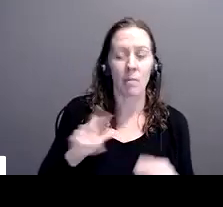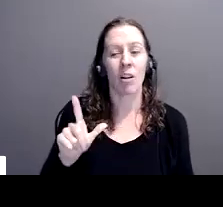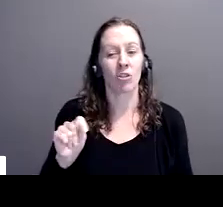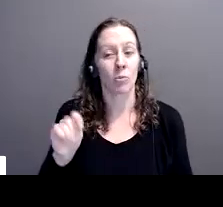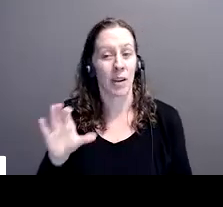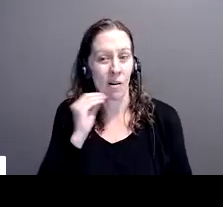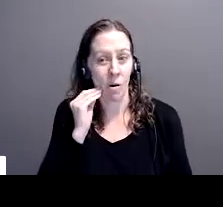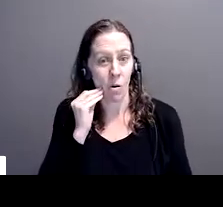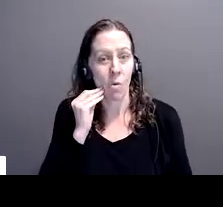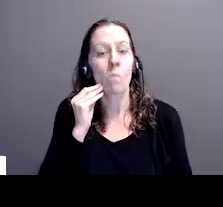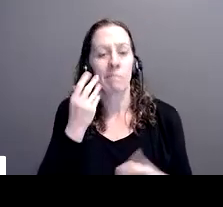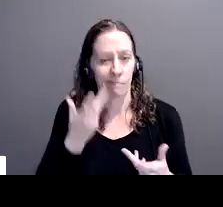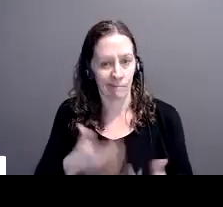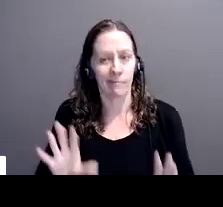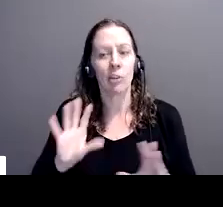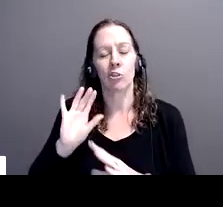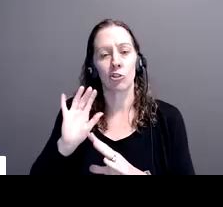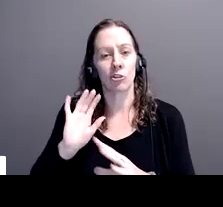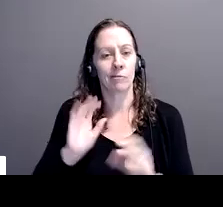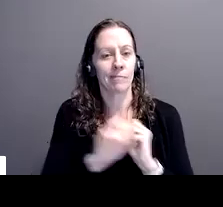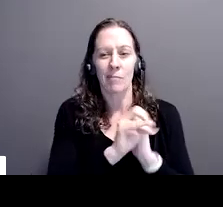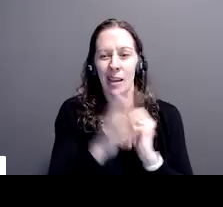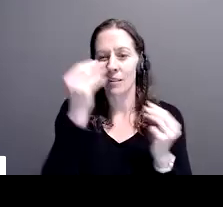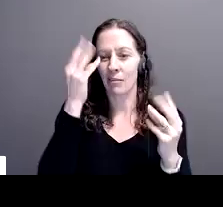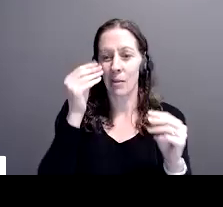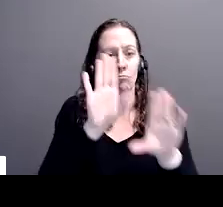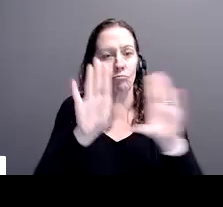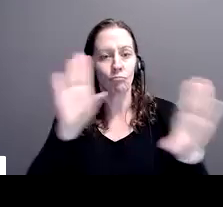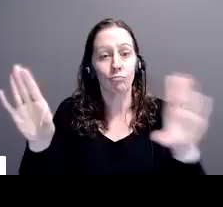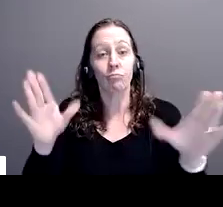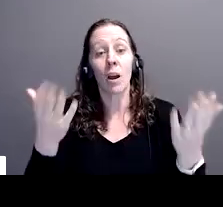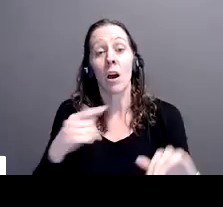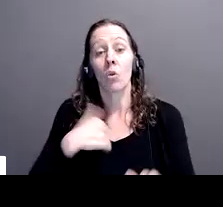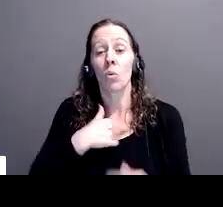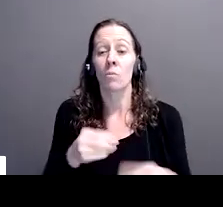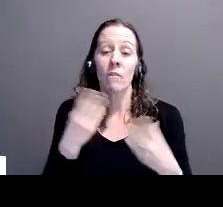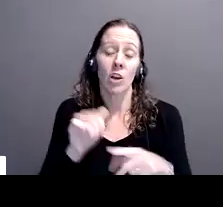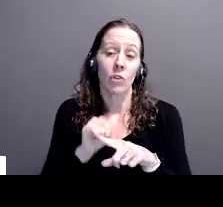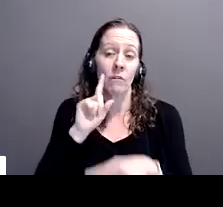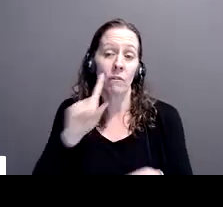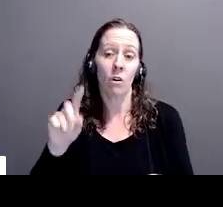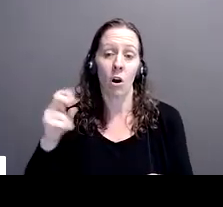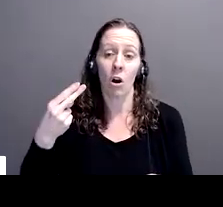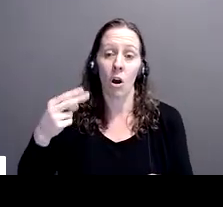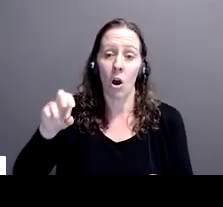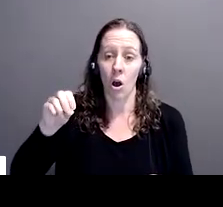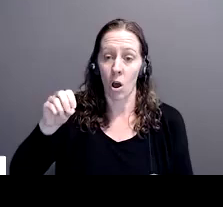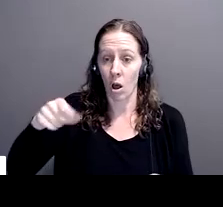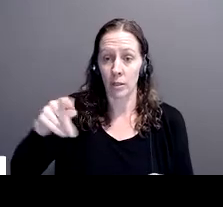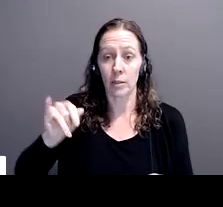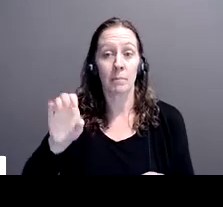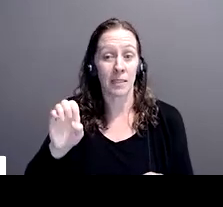have posted campaign materials. And we are providing training for hospice volunteers this coming